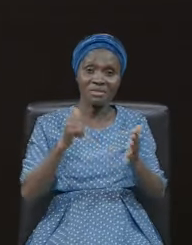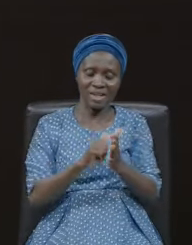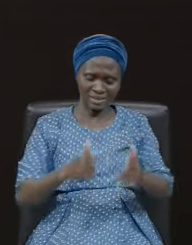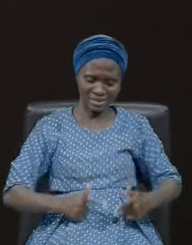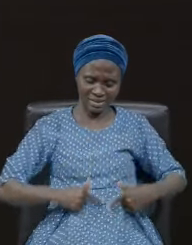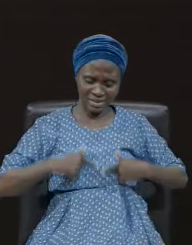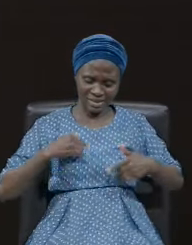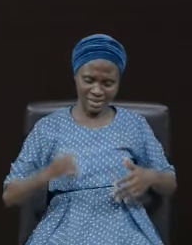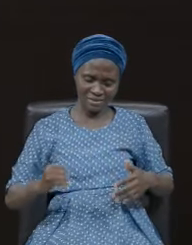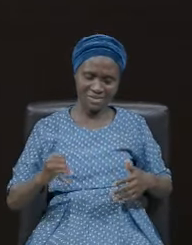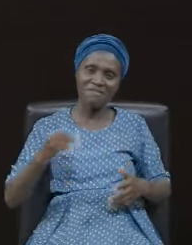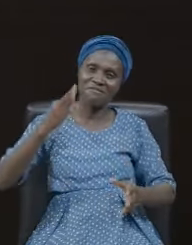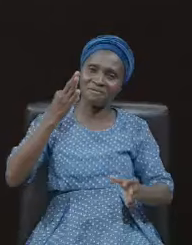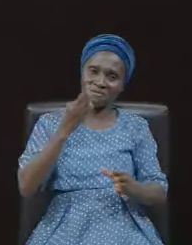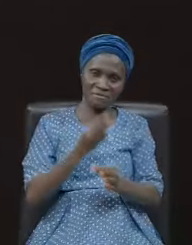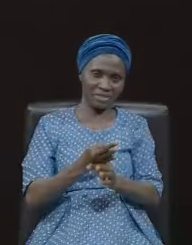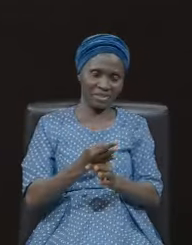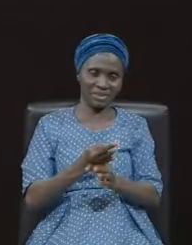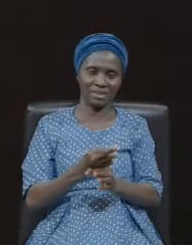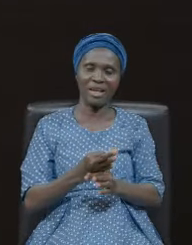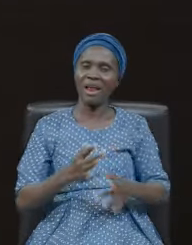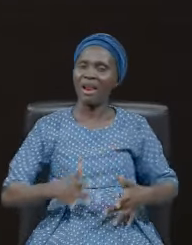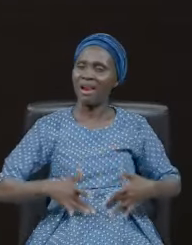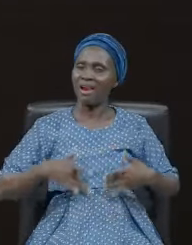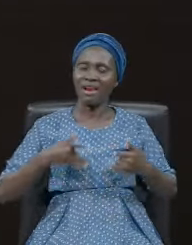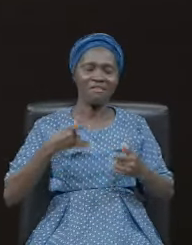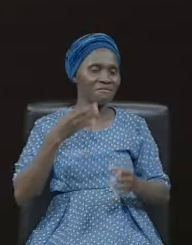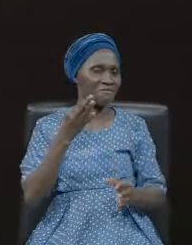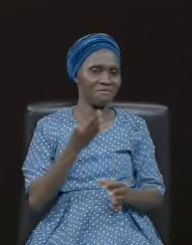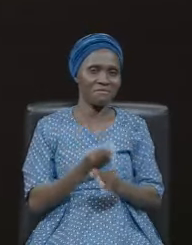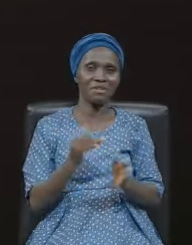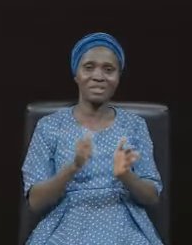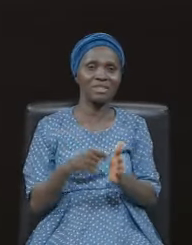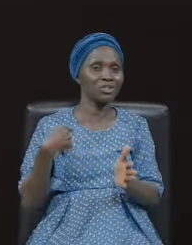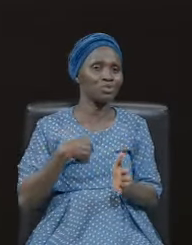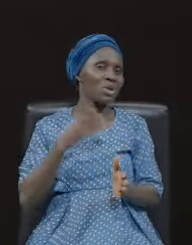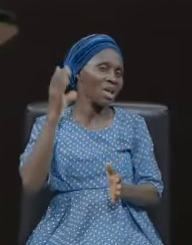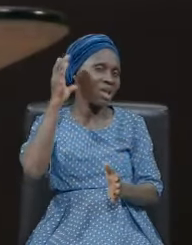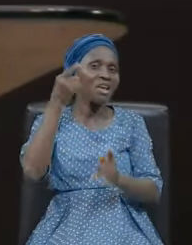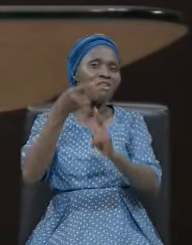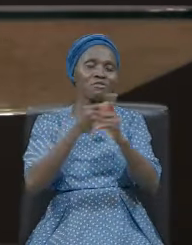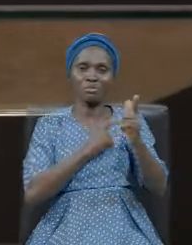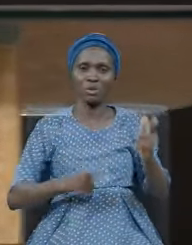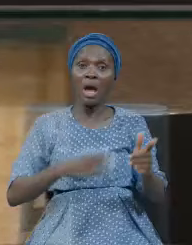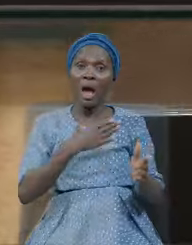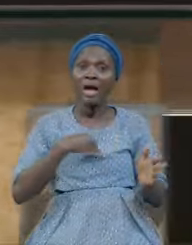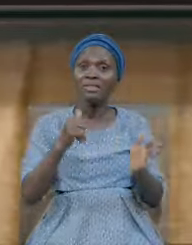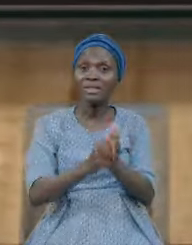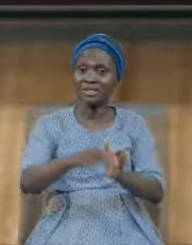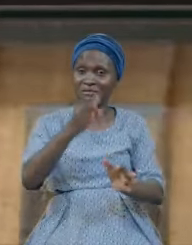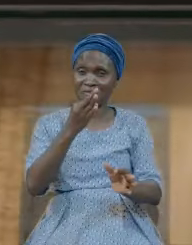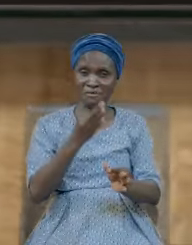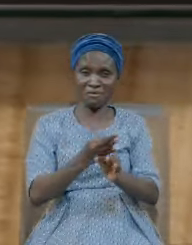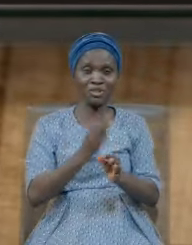faith, loyal faith that we have in the Lord. And that faith will transfer the